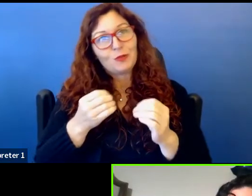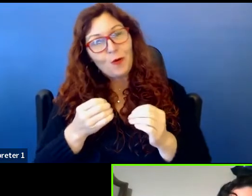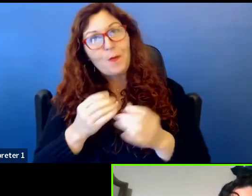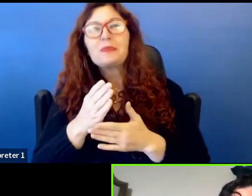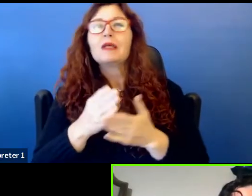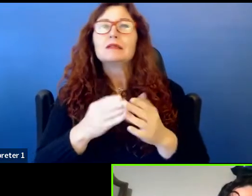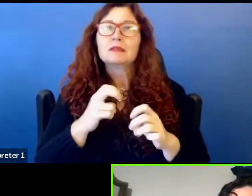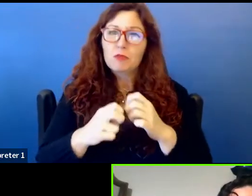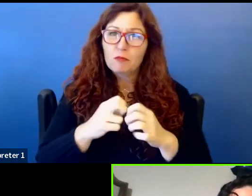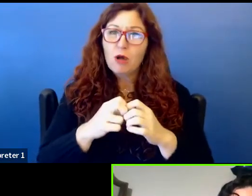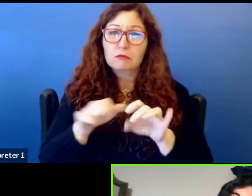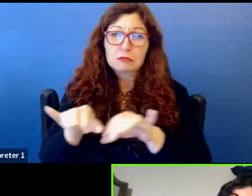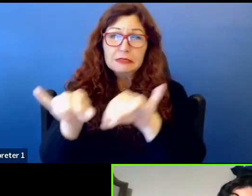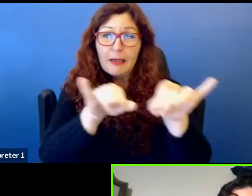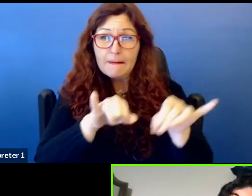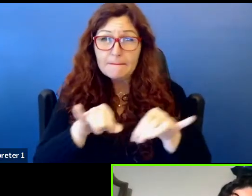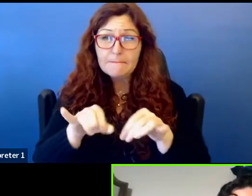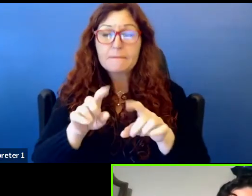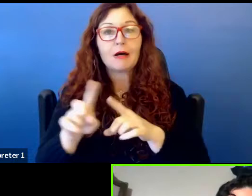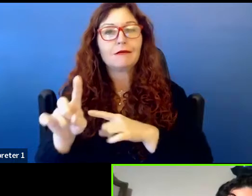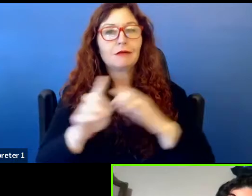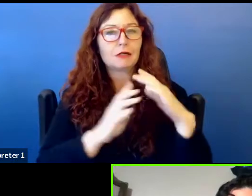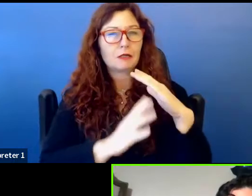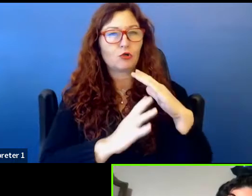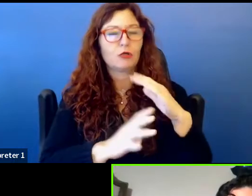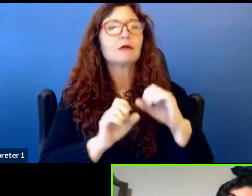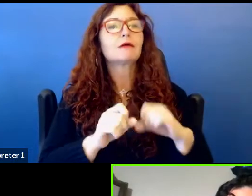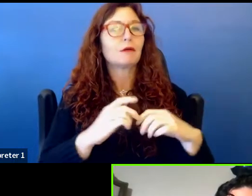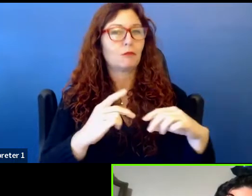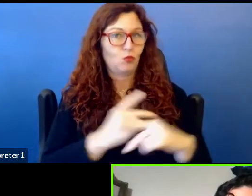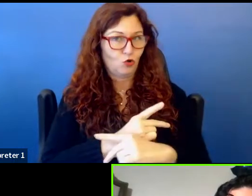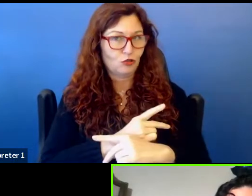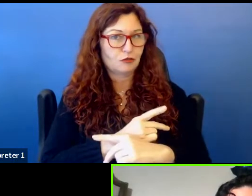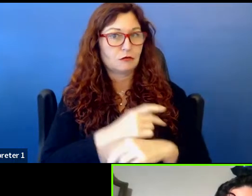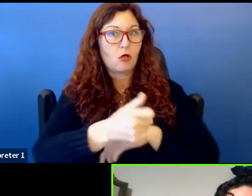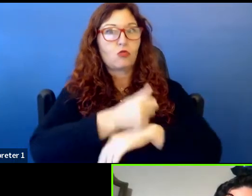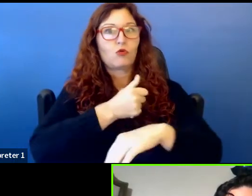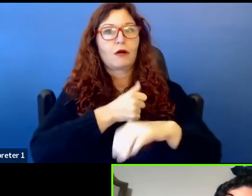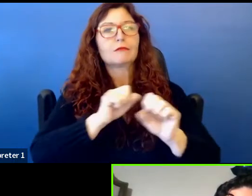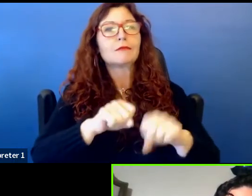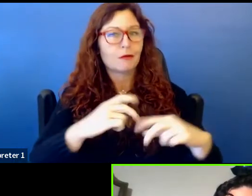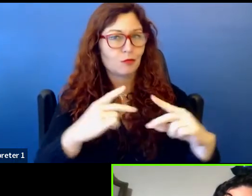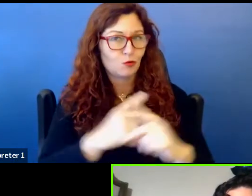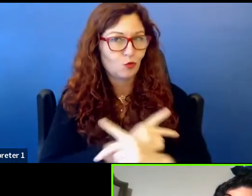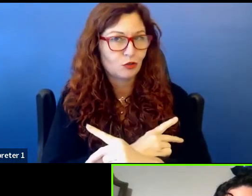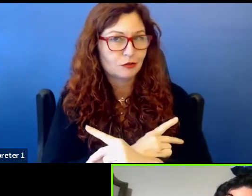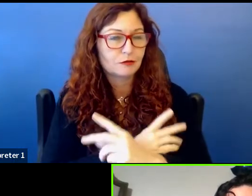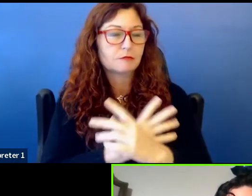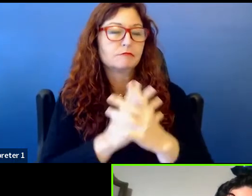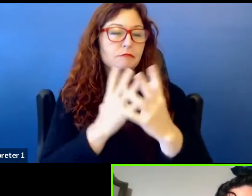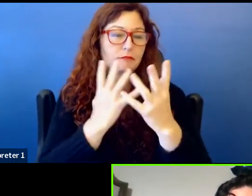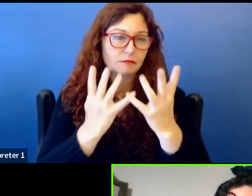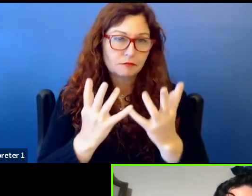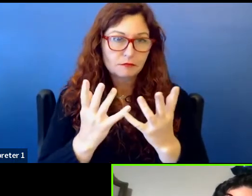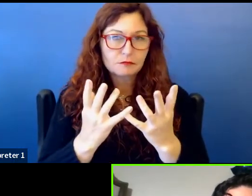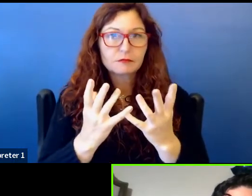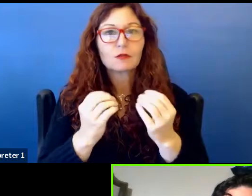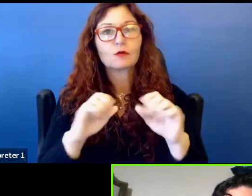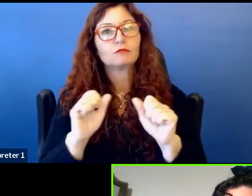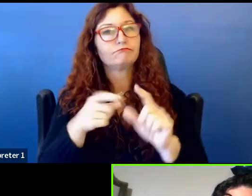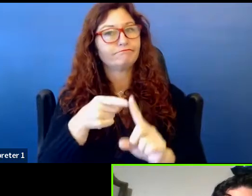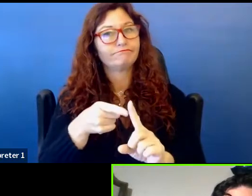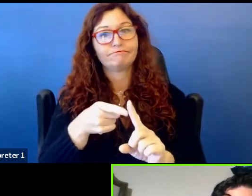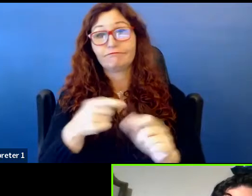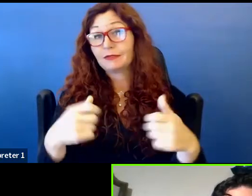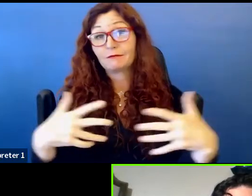industry but is just exacerbated by uh by the position that they are in and so um i think that fear of retaliation is very